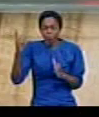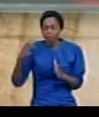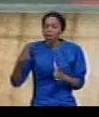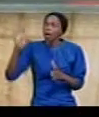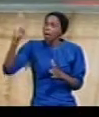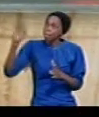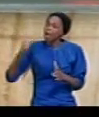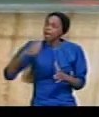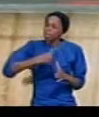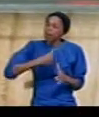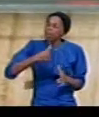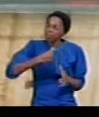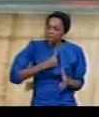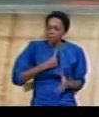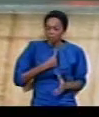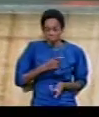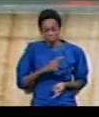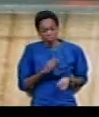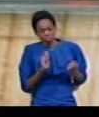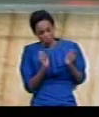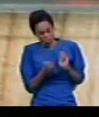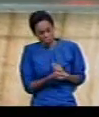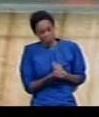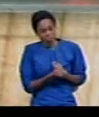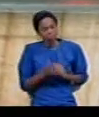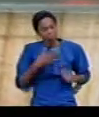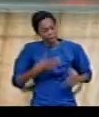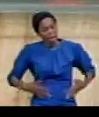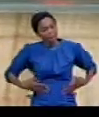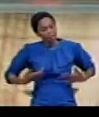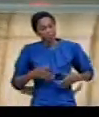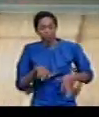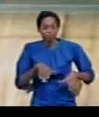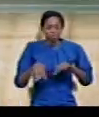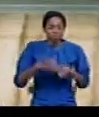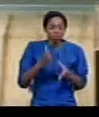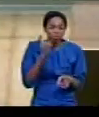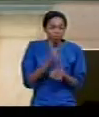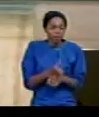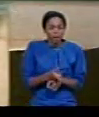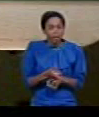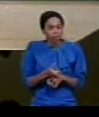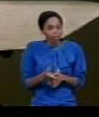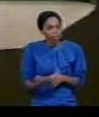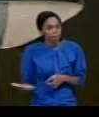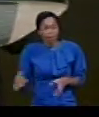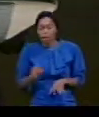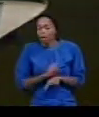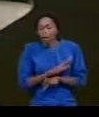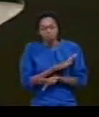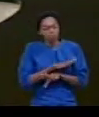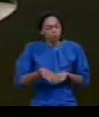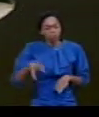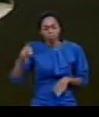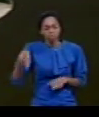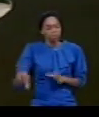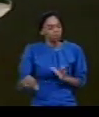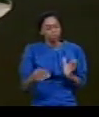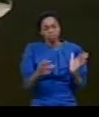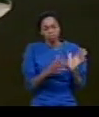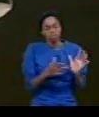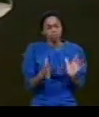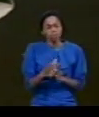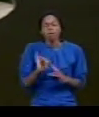myself turning over a new leaf and doing the right thing. I don't need Christ. I am